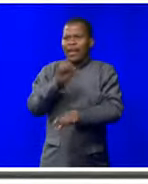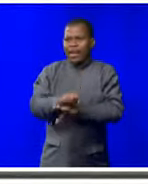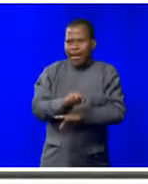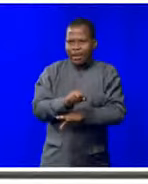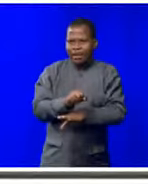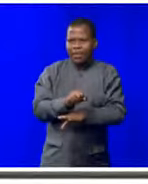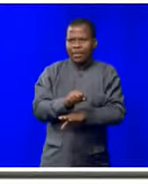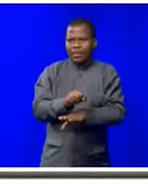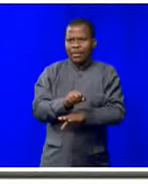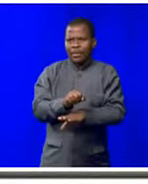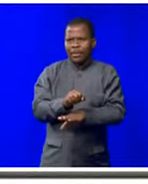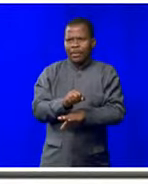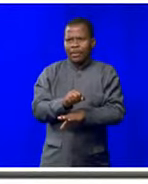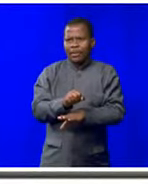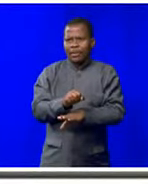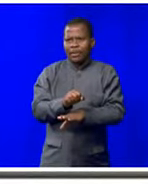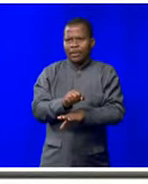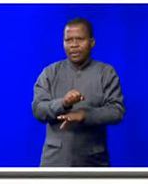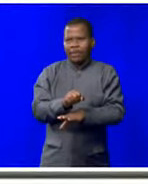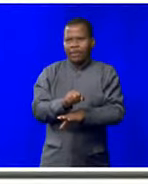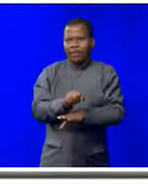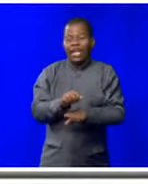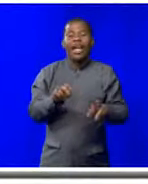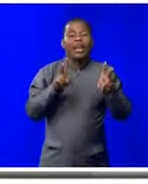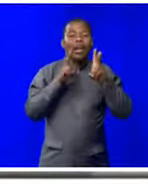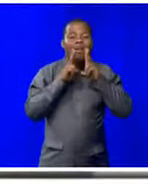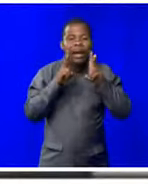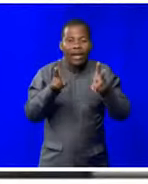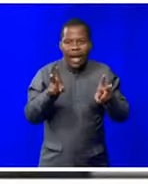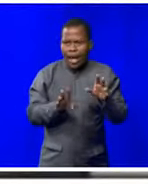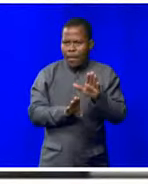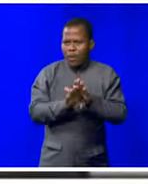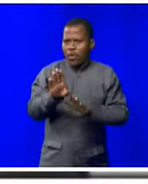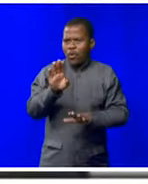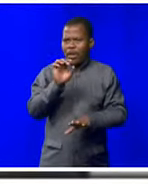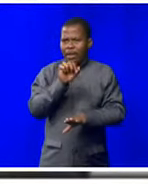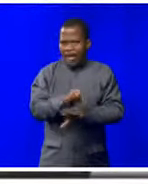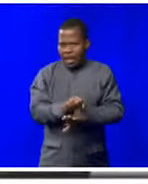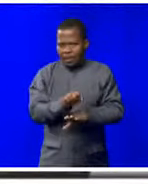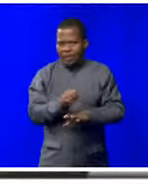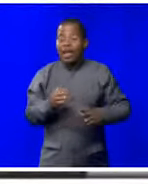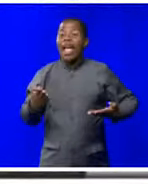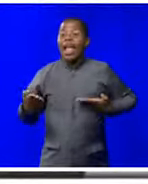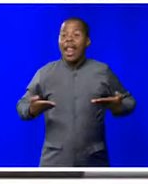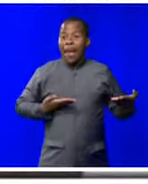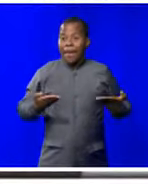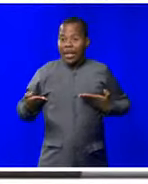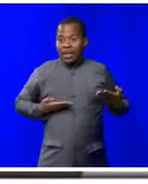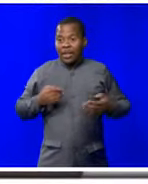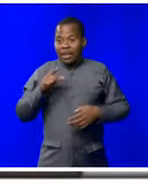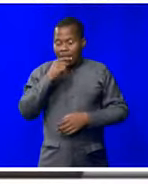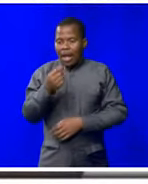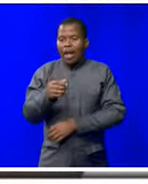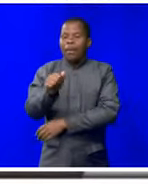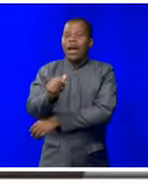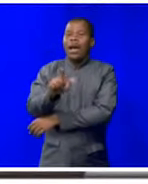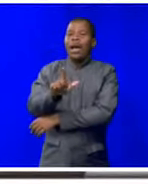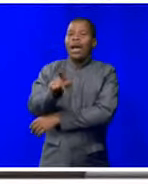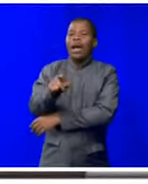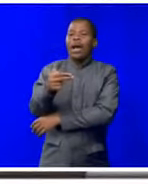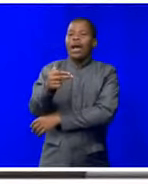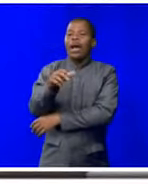eku-contributen ku-sector yaka-tourism. Alpha Eswatini has been a huge part of the cycling tour since